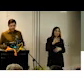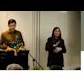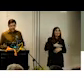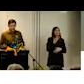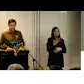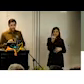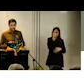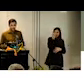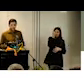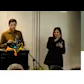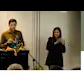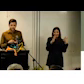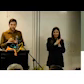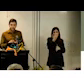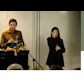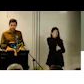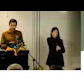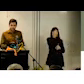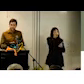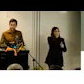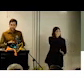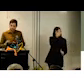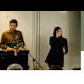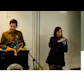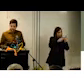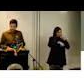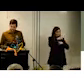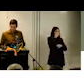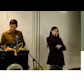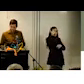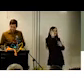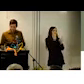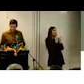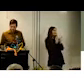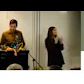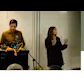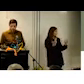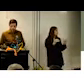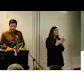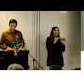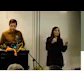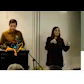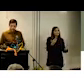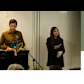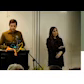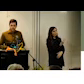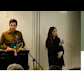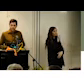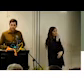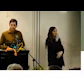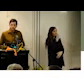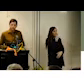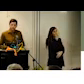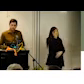understanding how our brains transform these experiences into concepts. So here I'll introduce you to a little